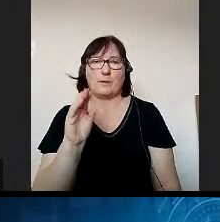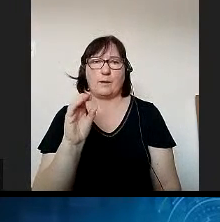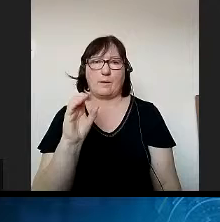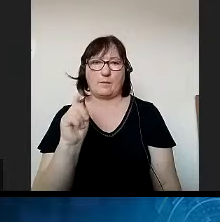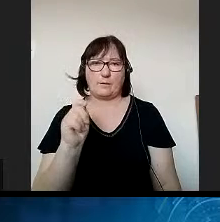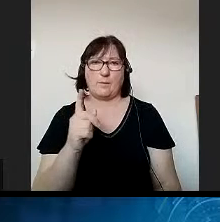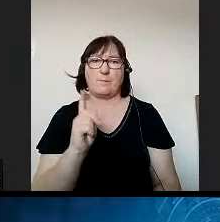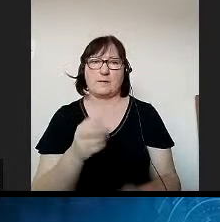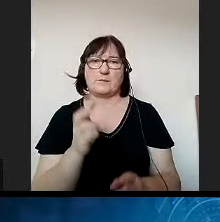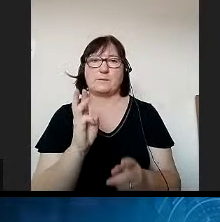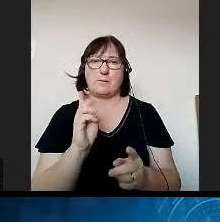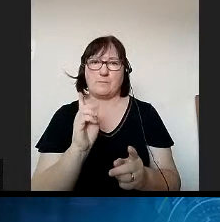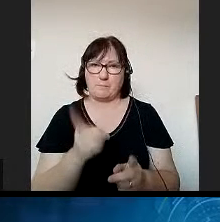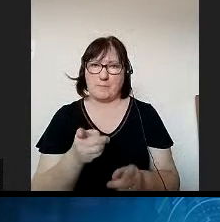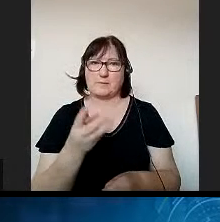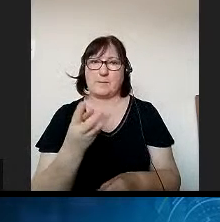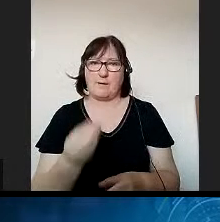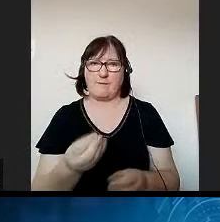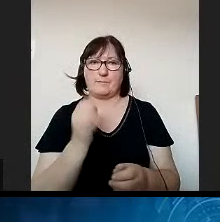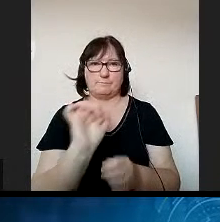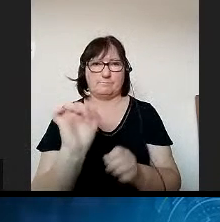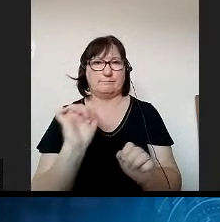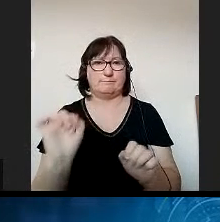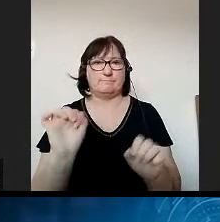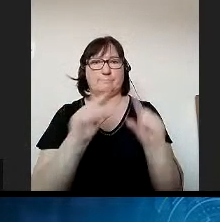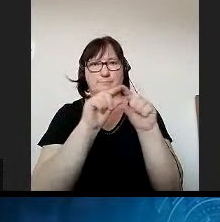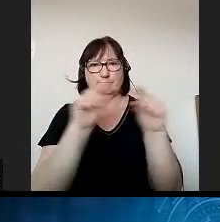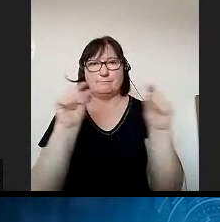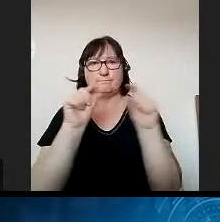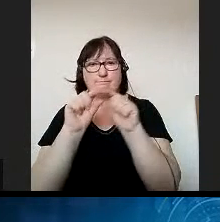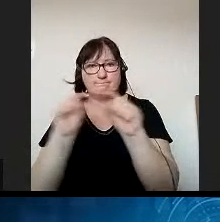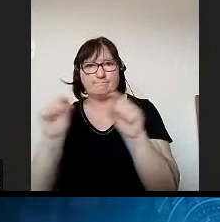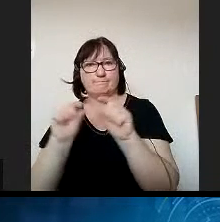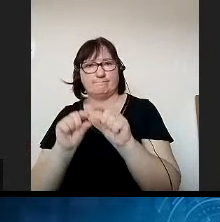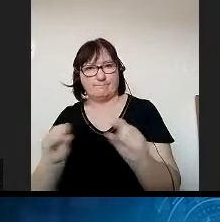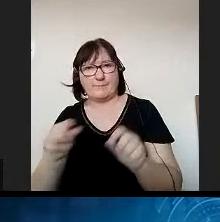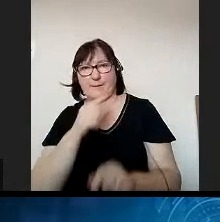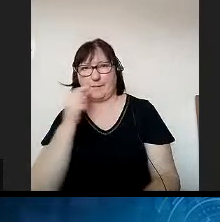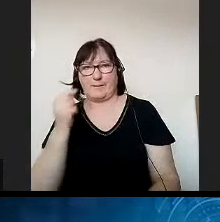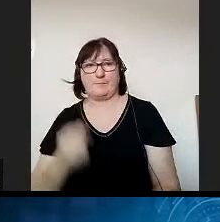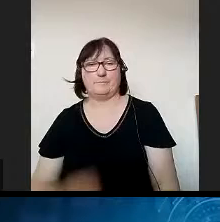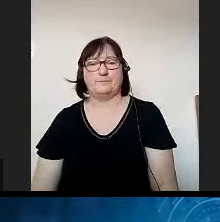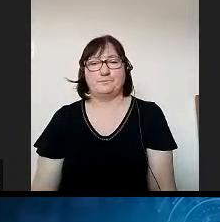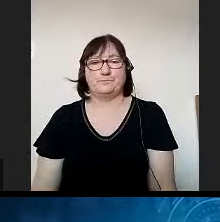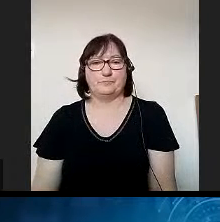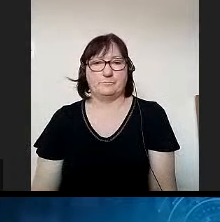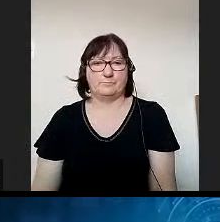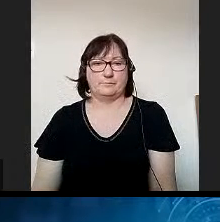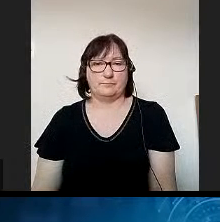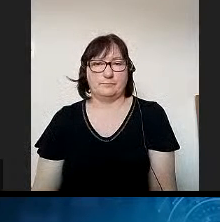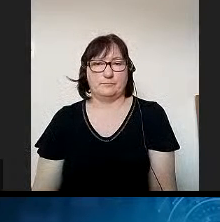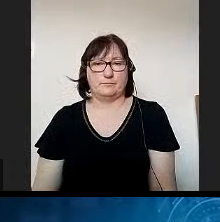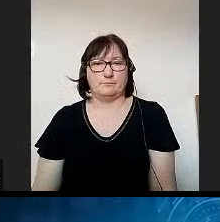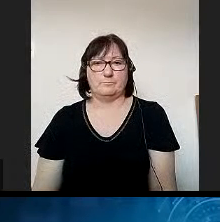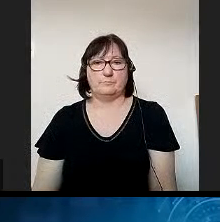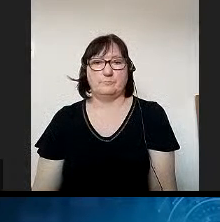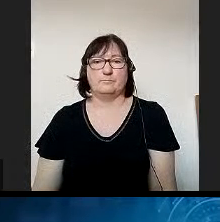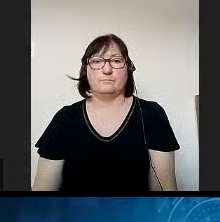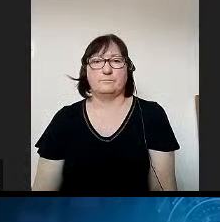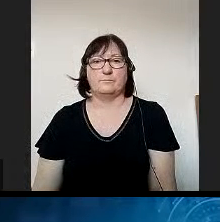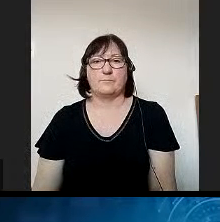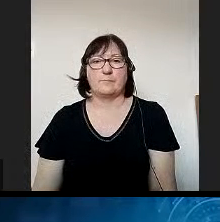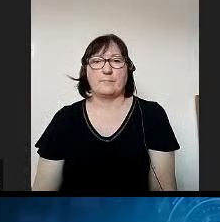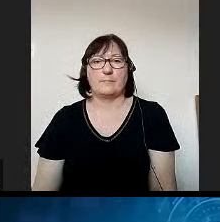example of where we will find different goods presented together, for example, first aid kits. We'll find the